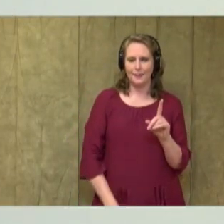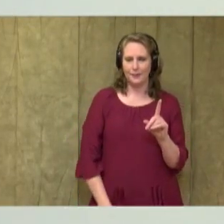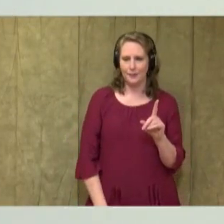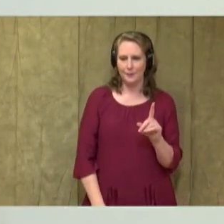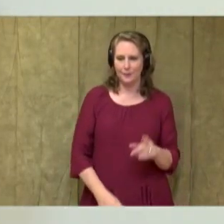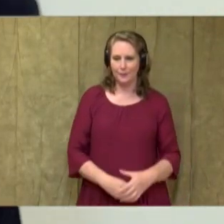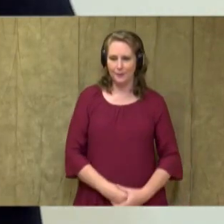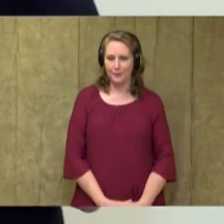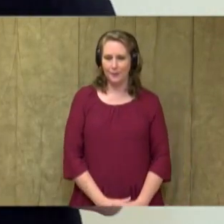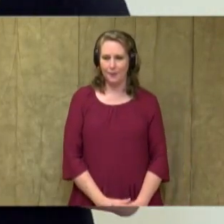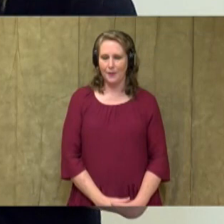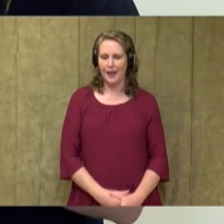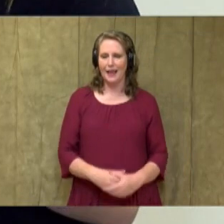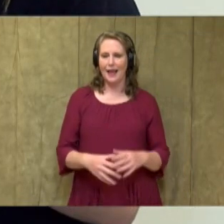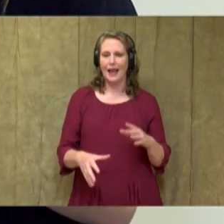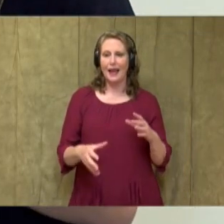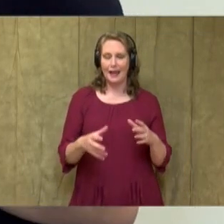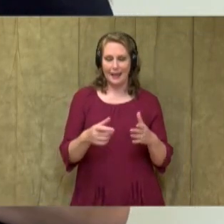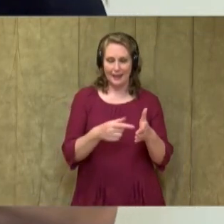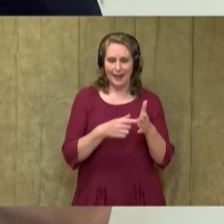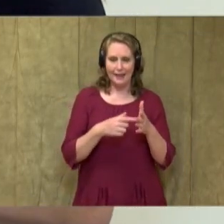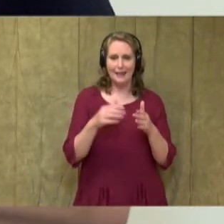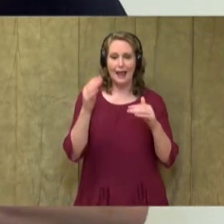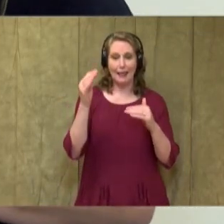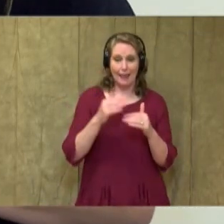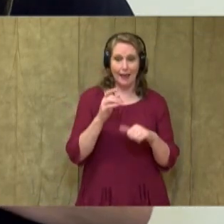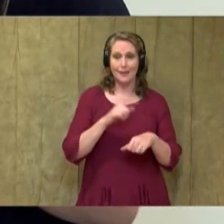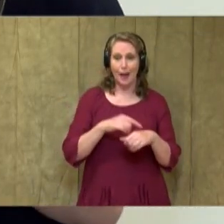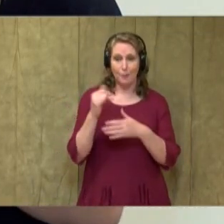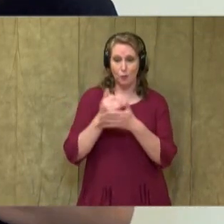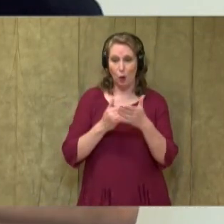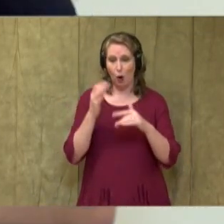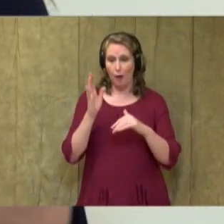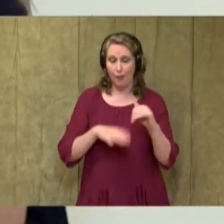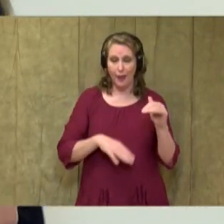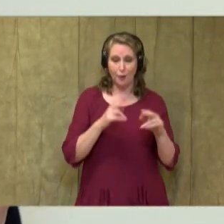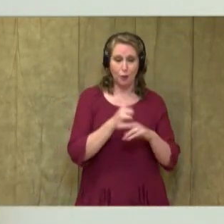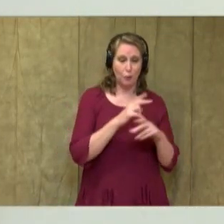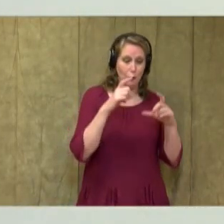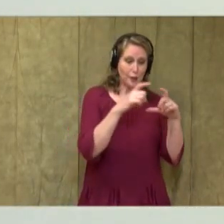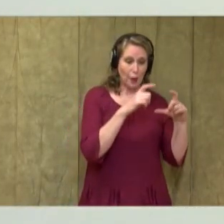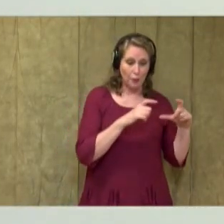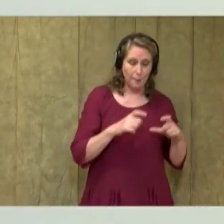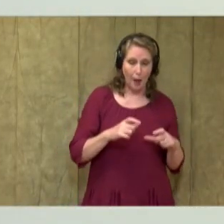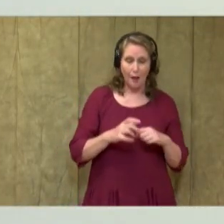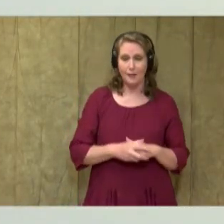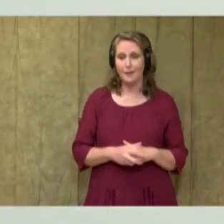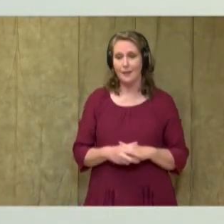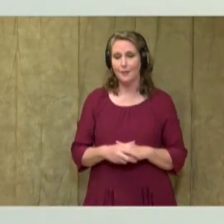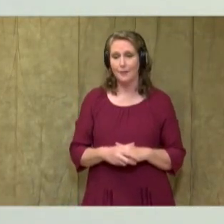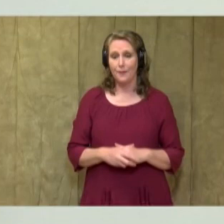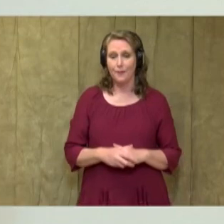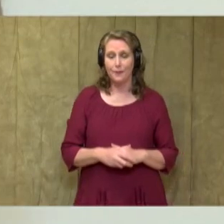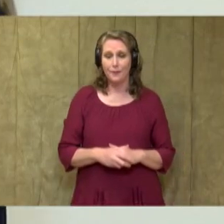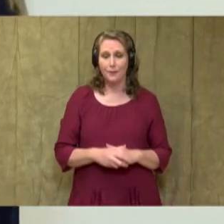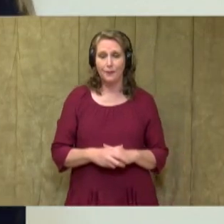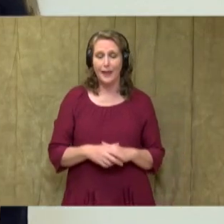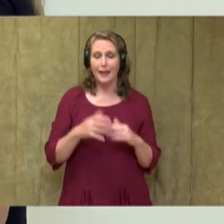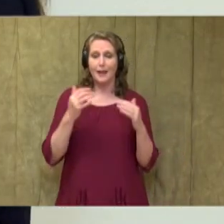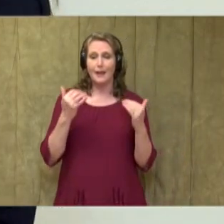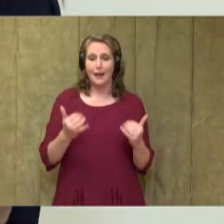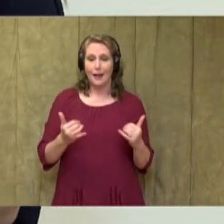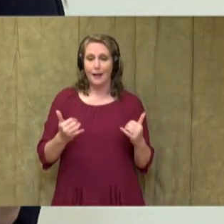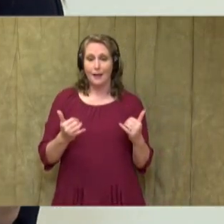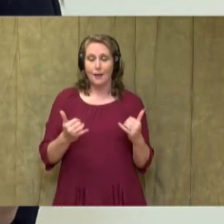ones. So it takes a lot less time to draw that out than it does to use those place value blocks. All right, so